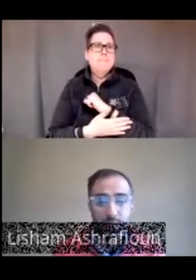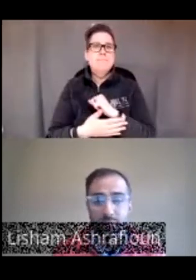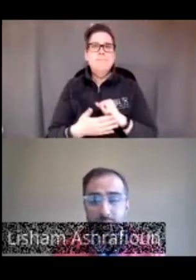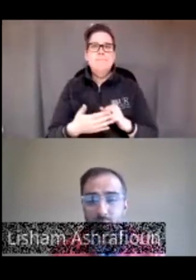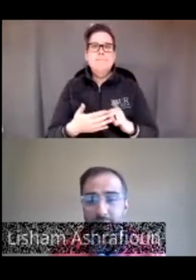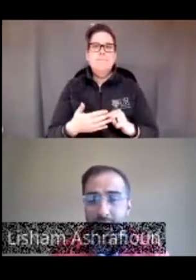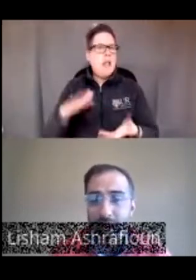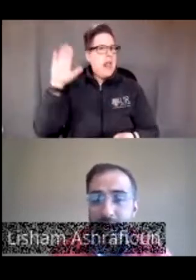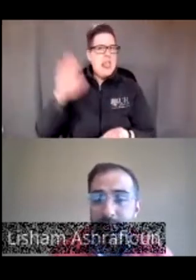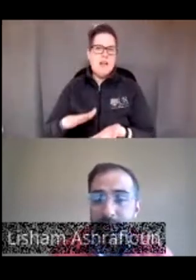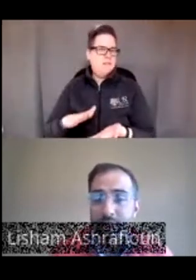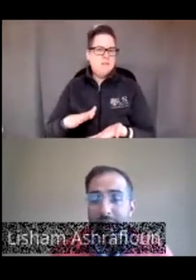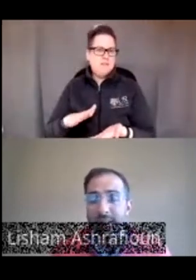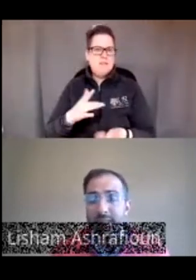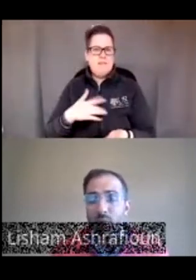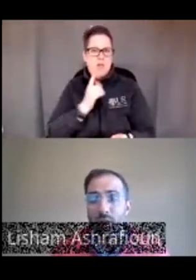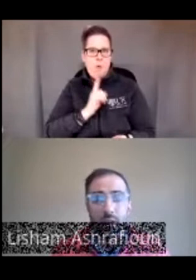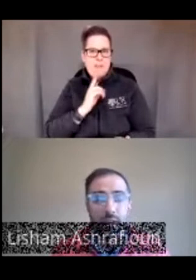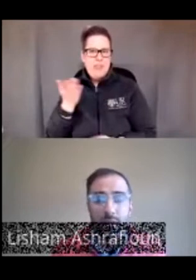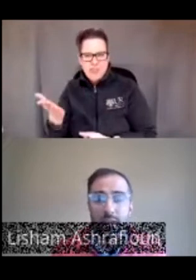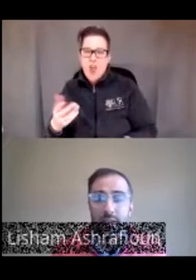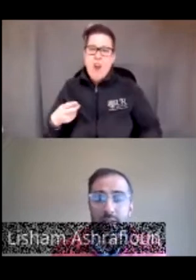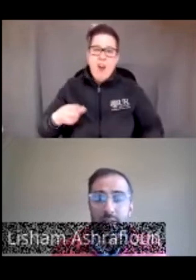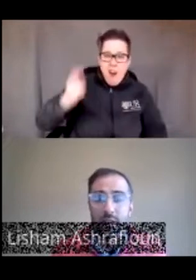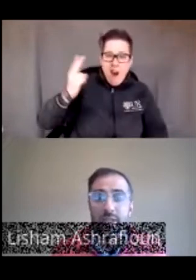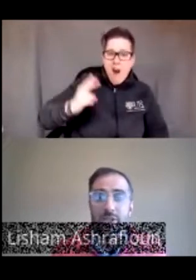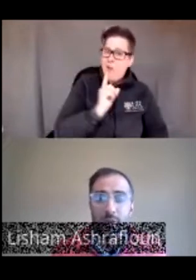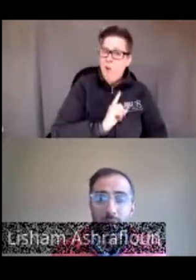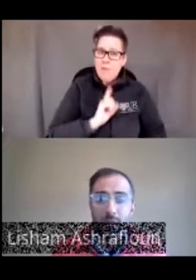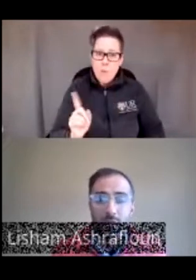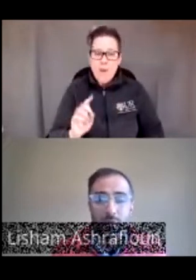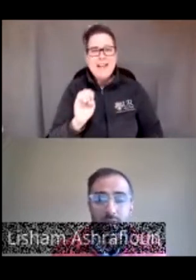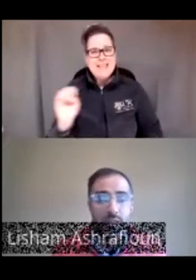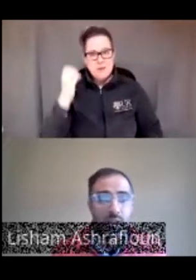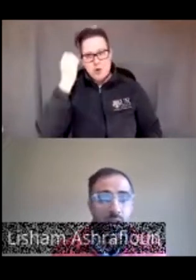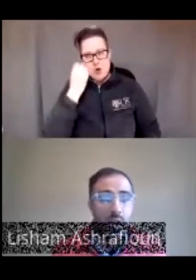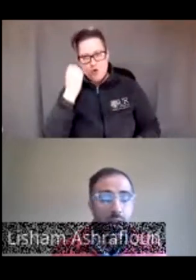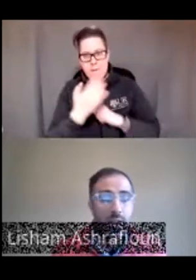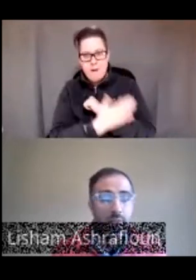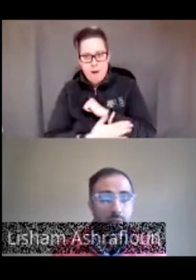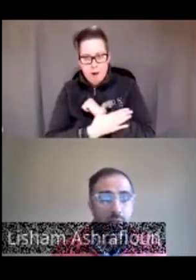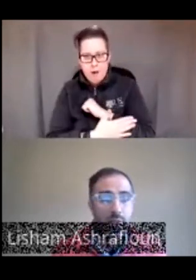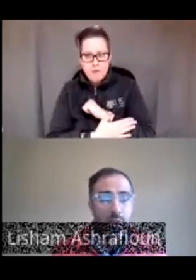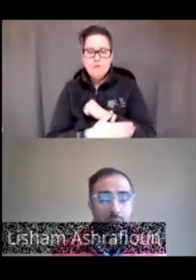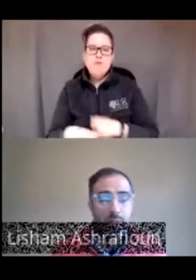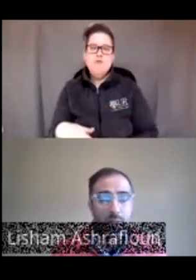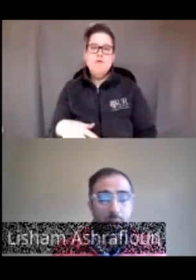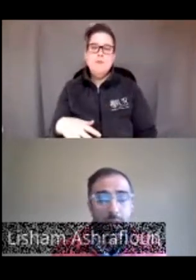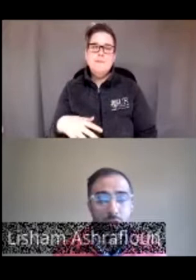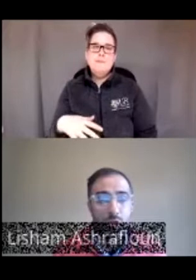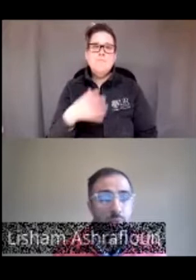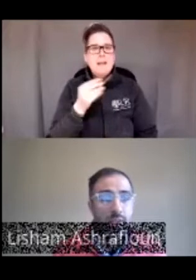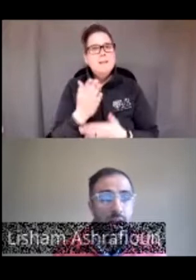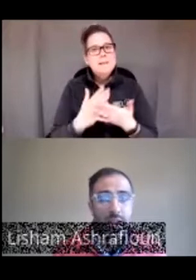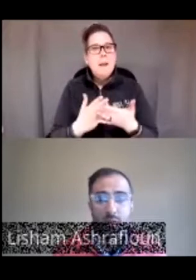lowest prevalence rates were there, and the highest were in Eastern European countries, and for some